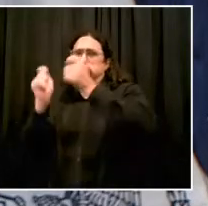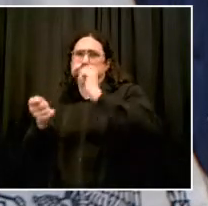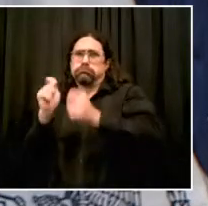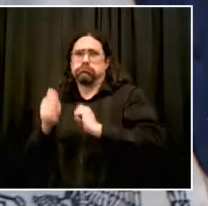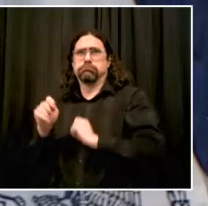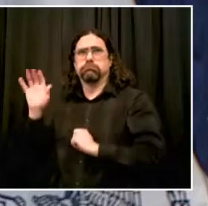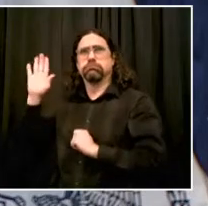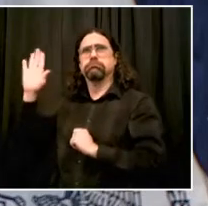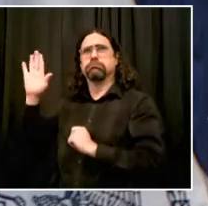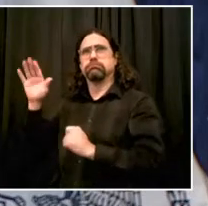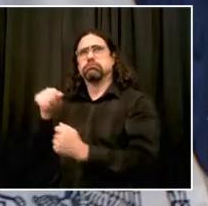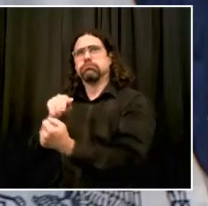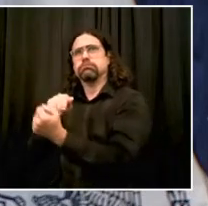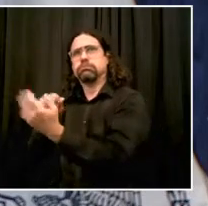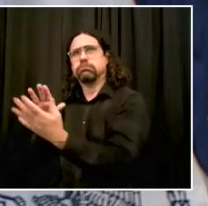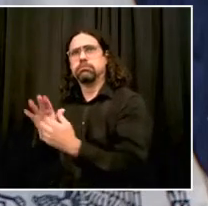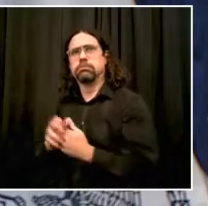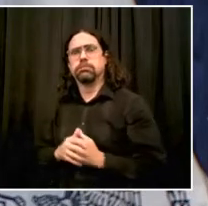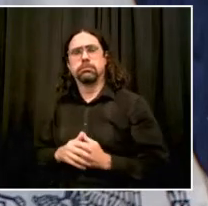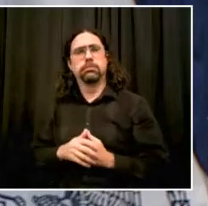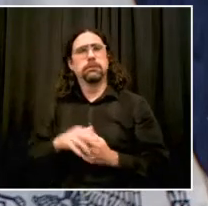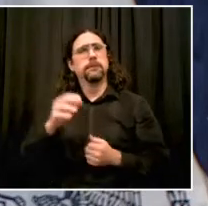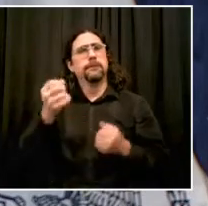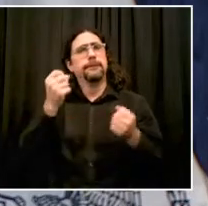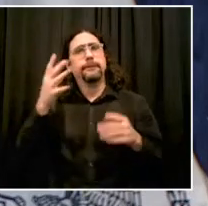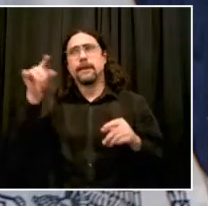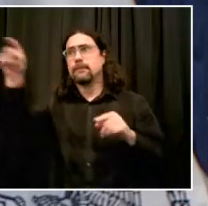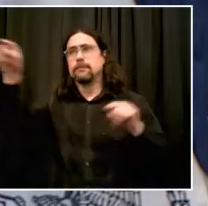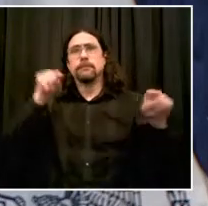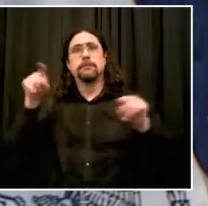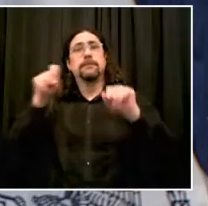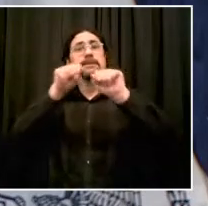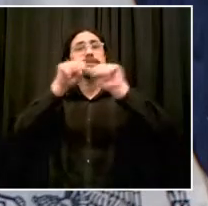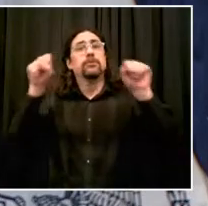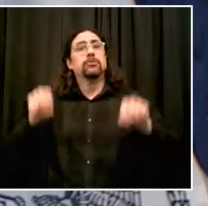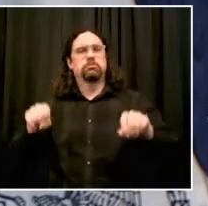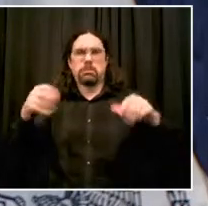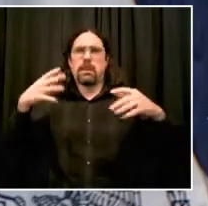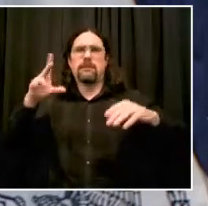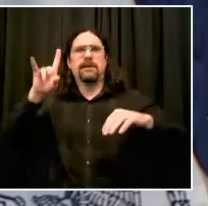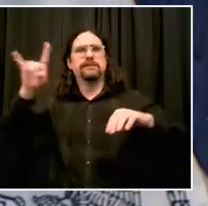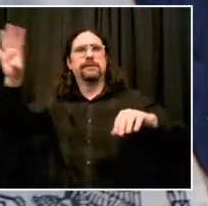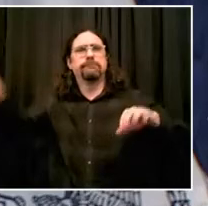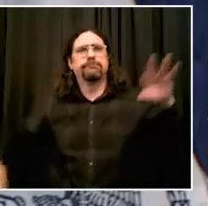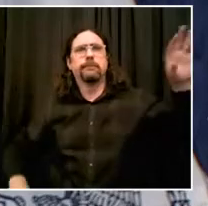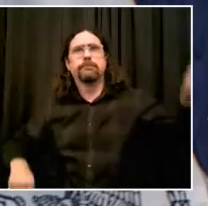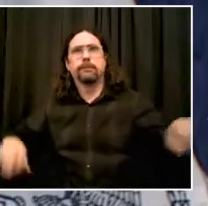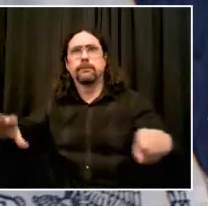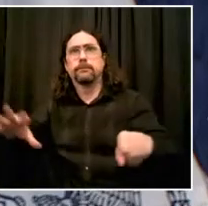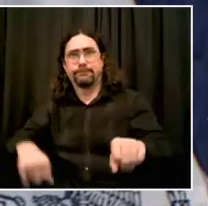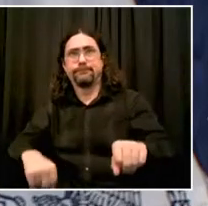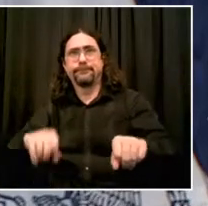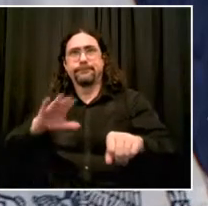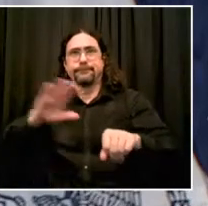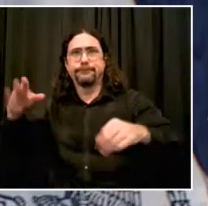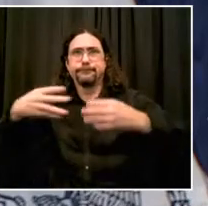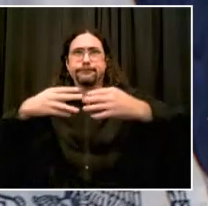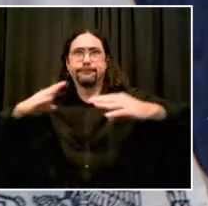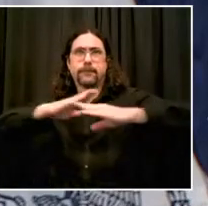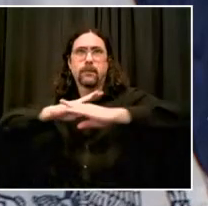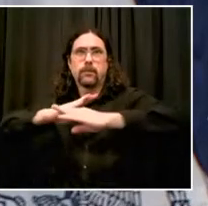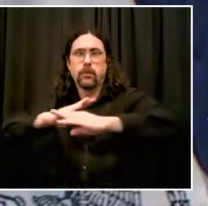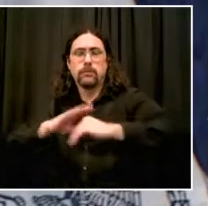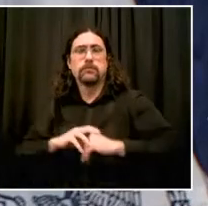temporarily. And certainly on the blocks where there's police precincts, there's been some temporary measures, but everything is being reduced as time goes